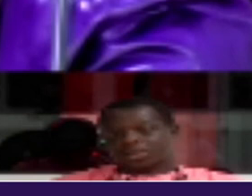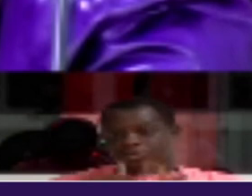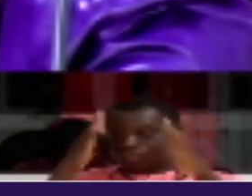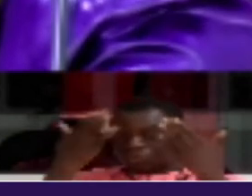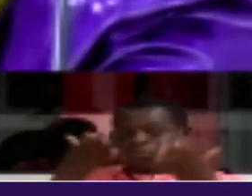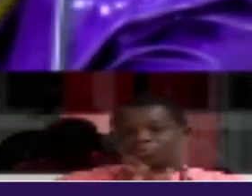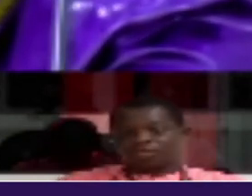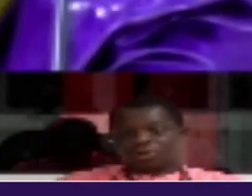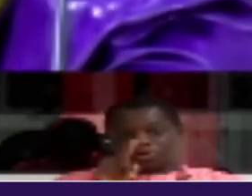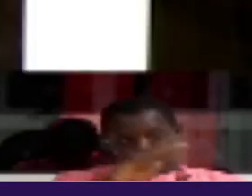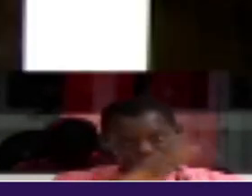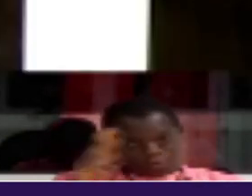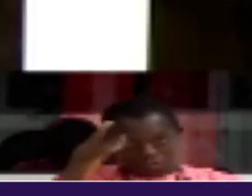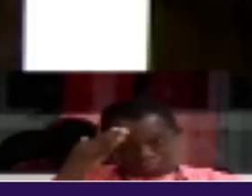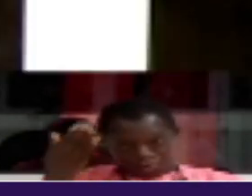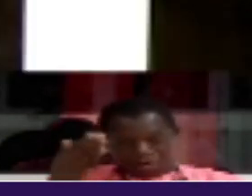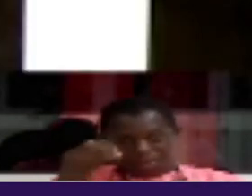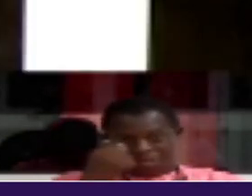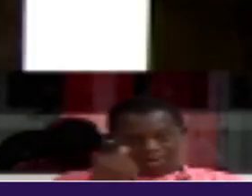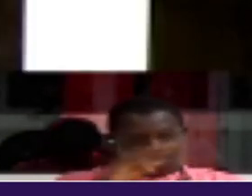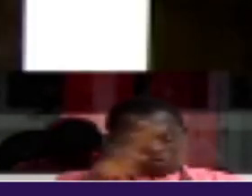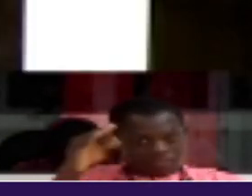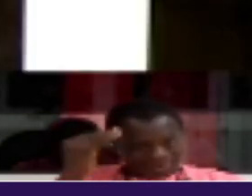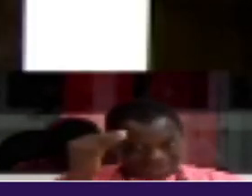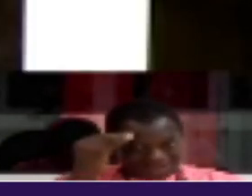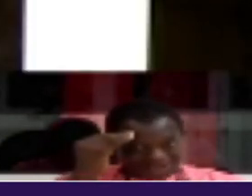you don't know that it doesn't make sense? No, I cannot